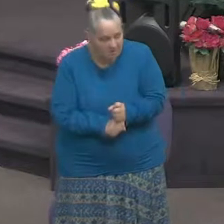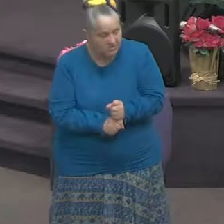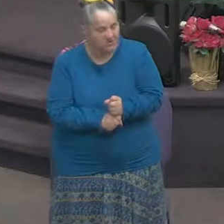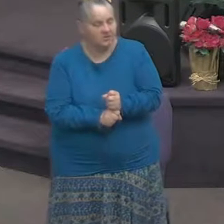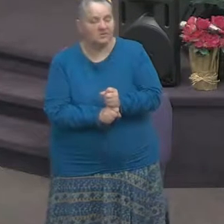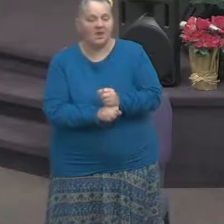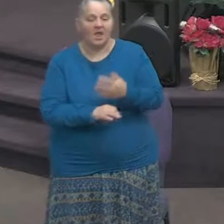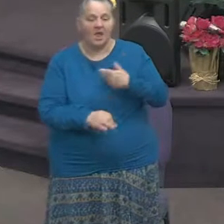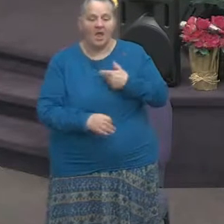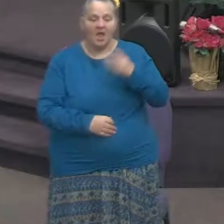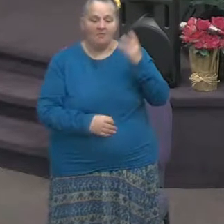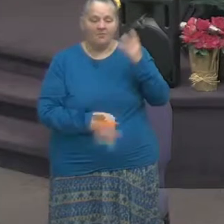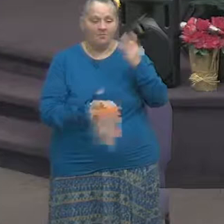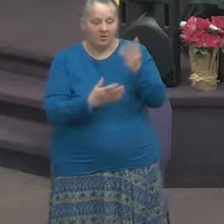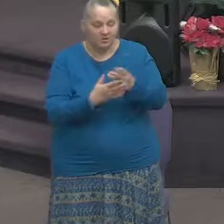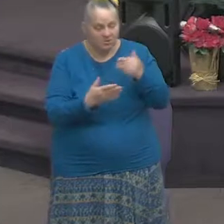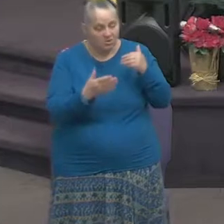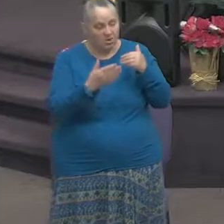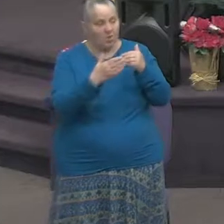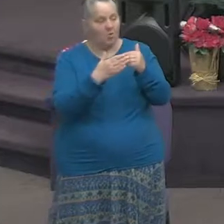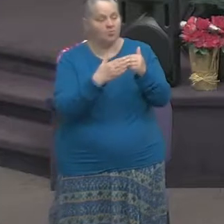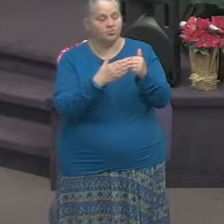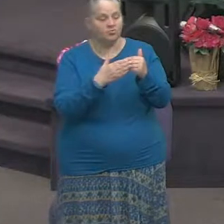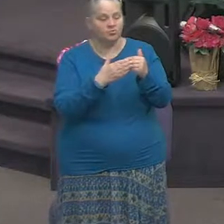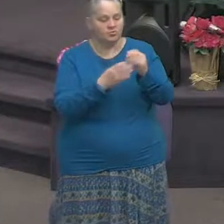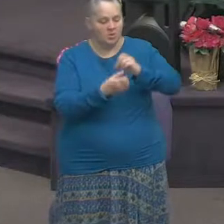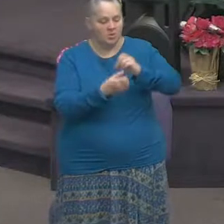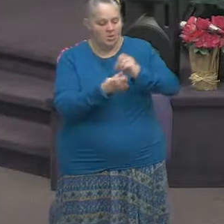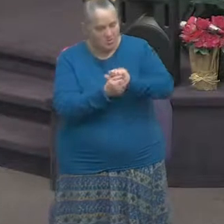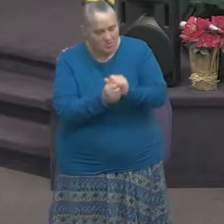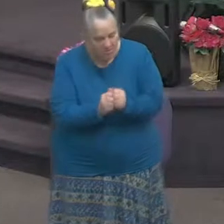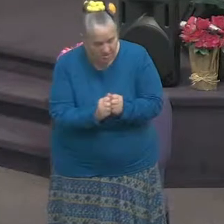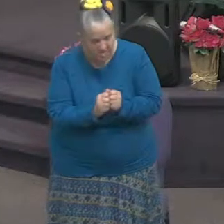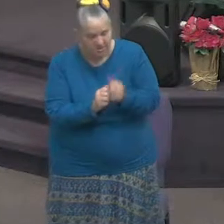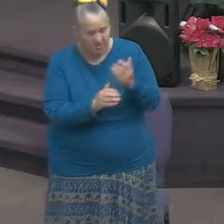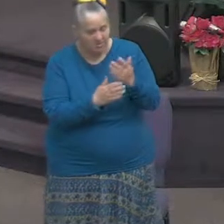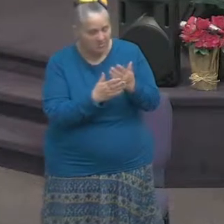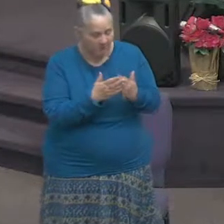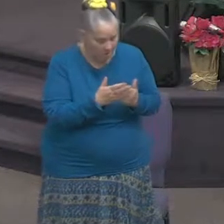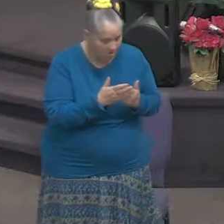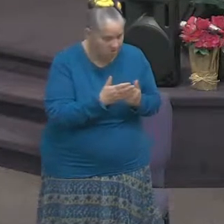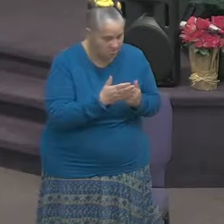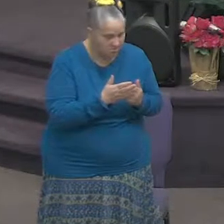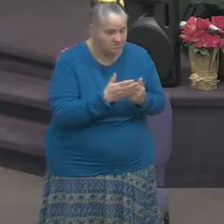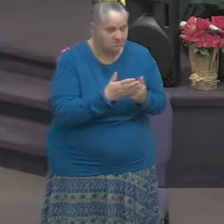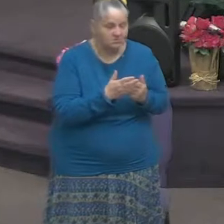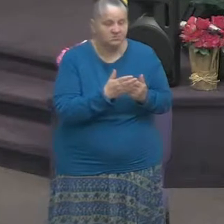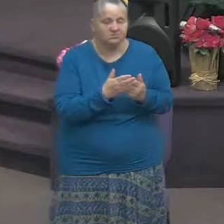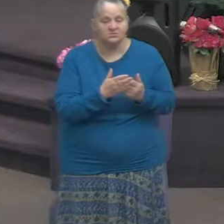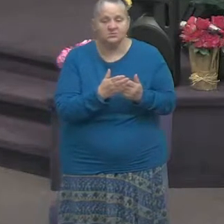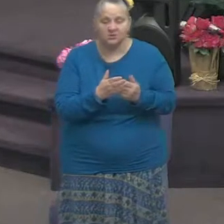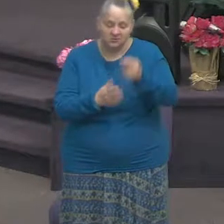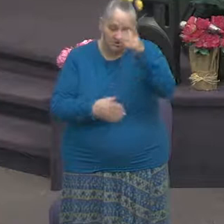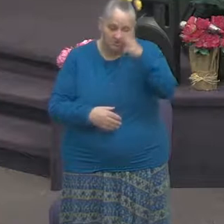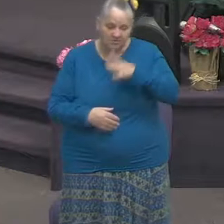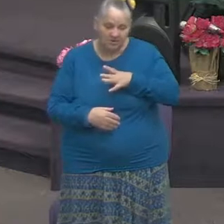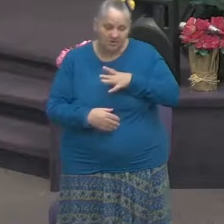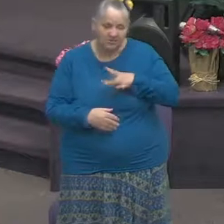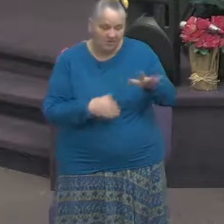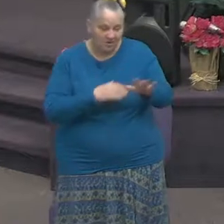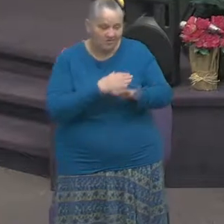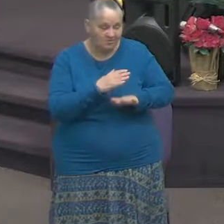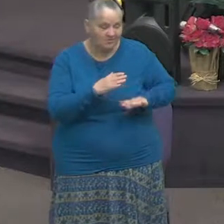And I have witnessed closely the crushing. In part, I've witnessed closely the crushing that this man has been